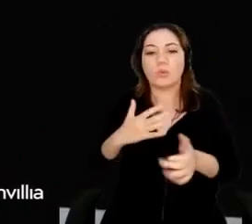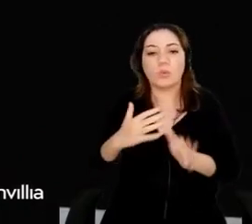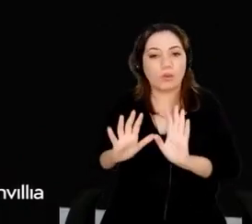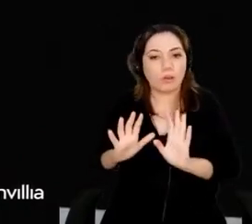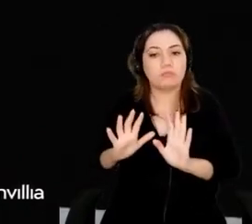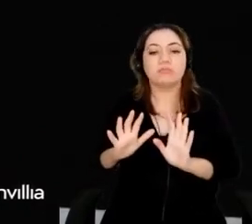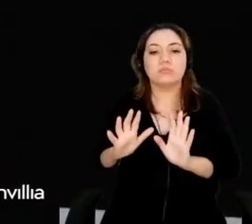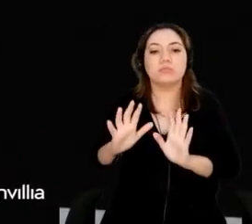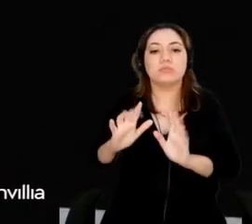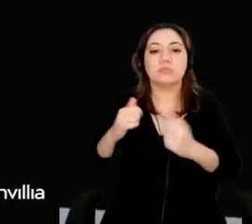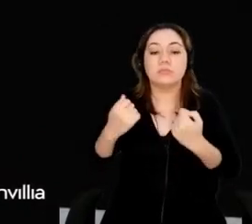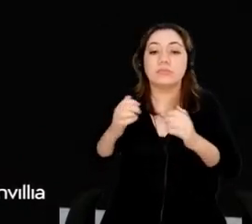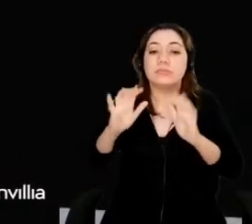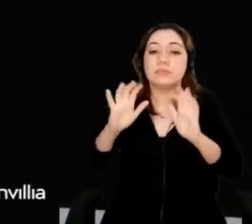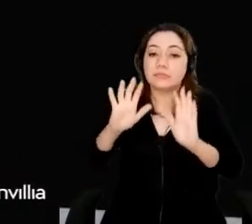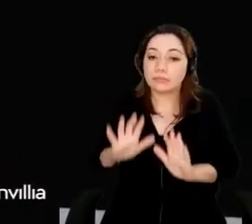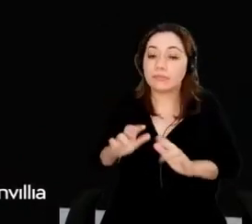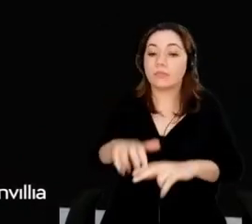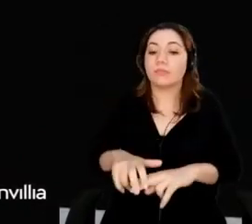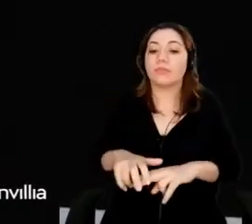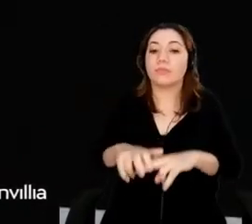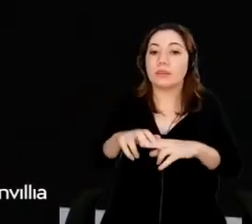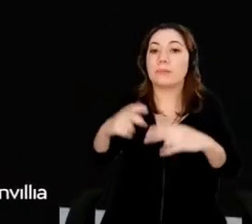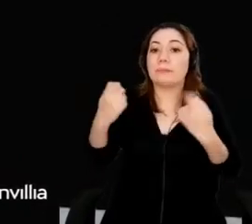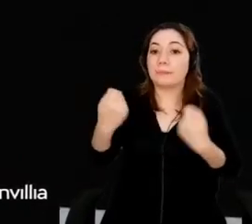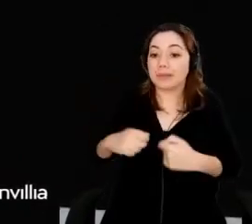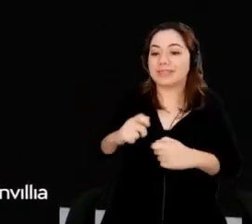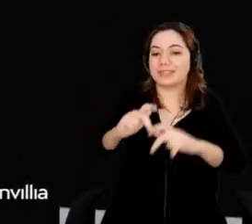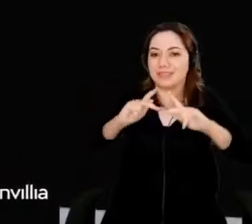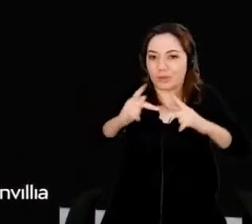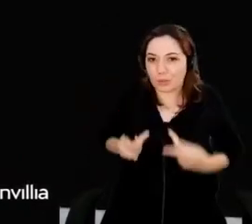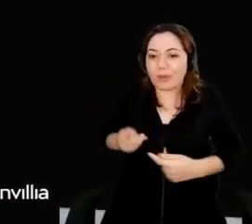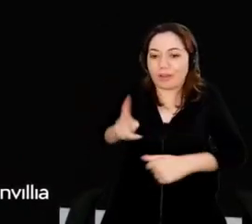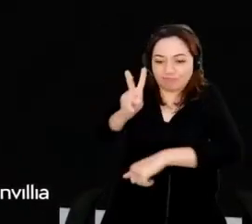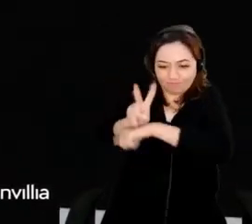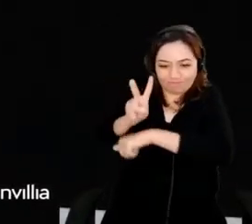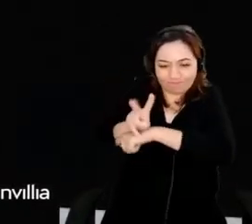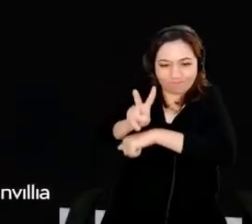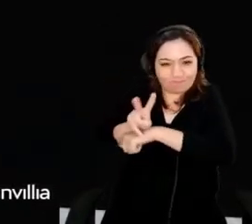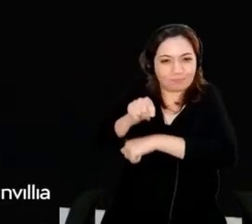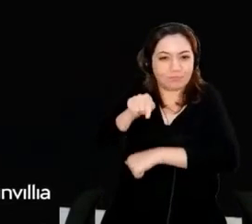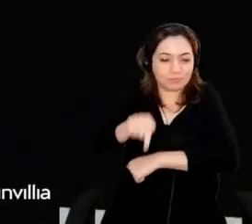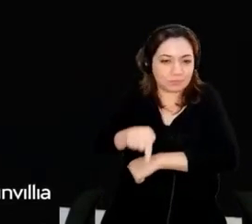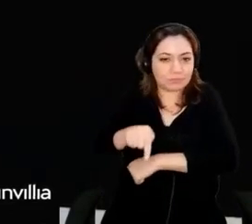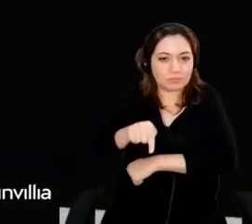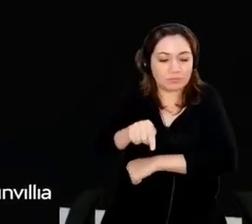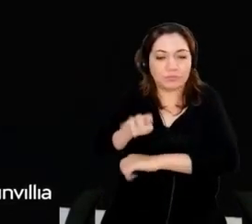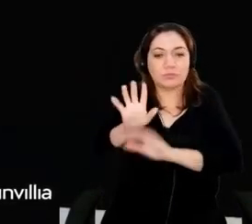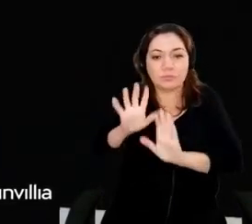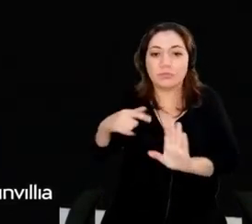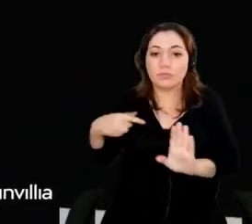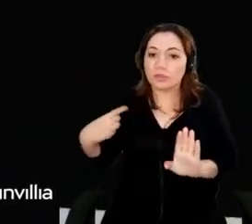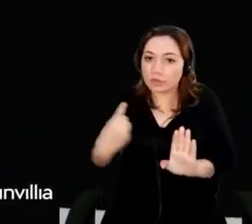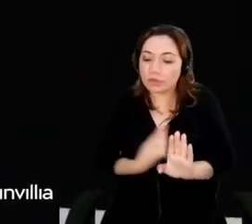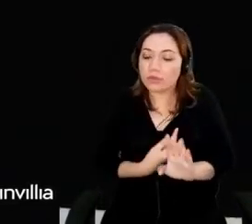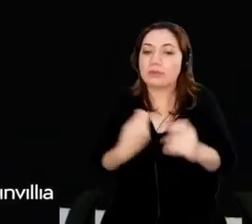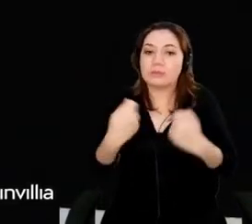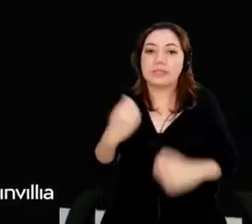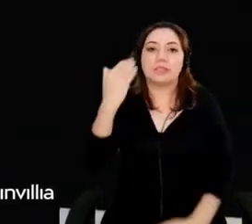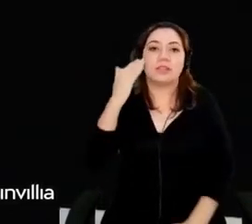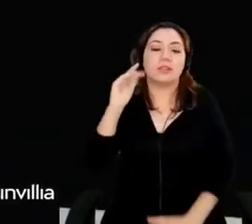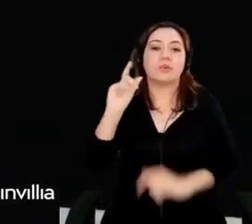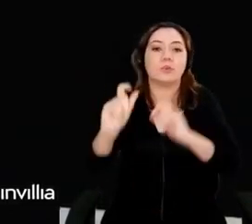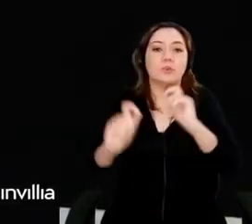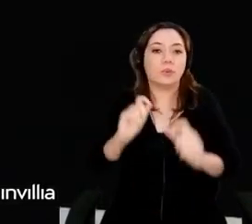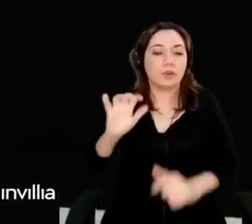be human supervised, we need to understand what is happening so that